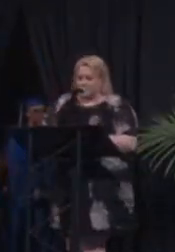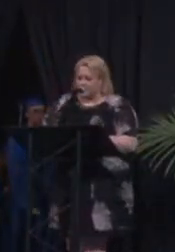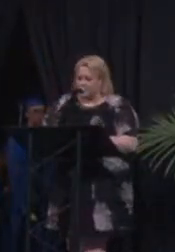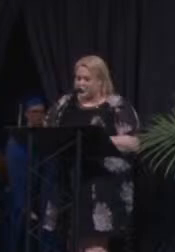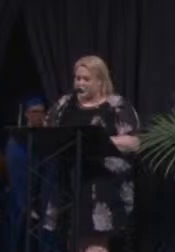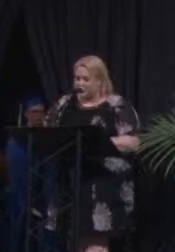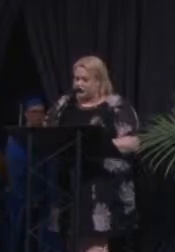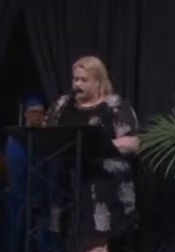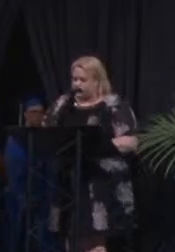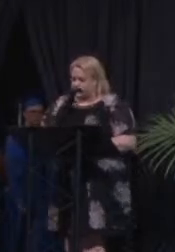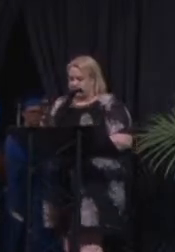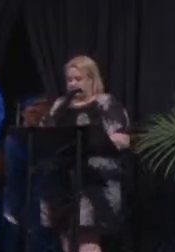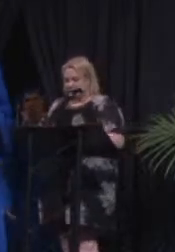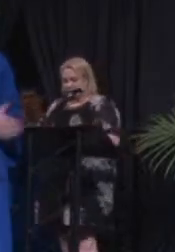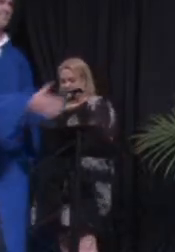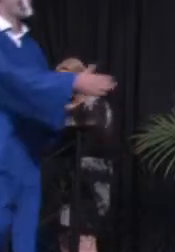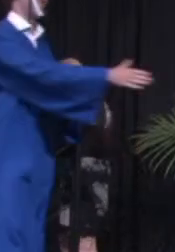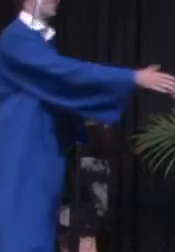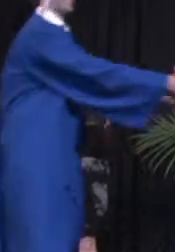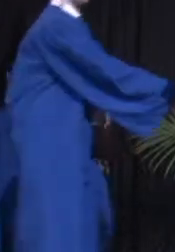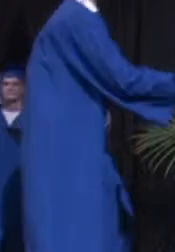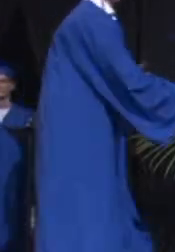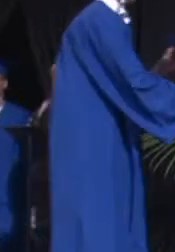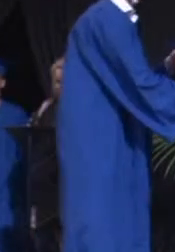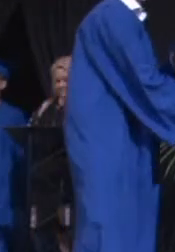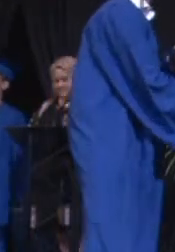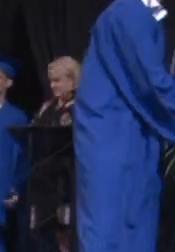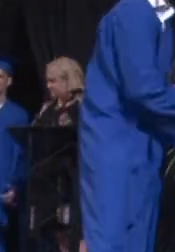Ryan Joseph Noonan.